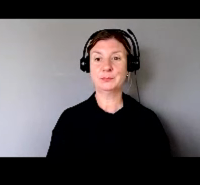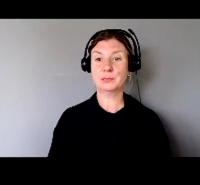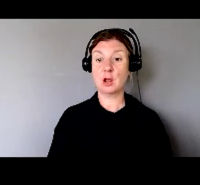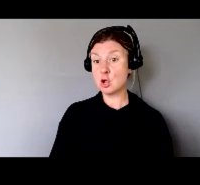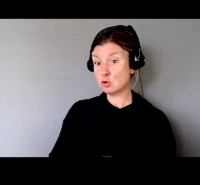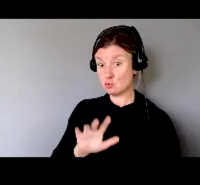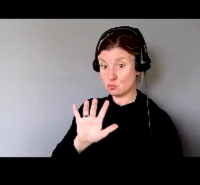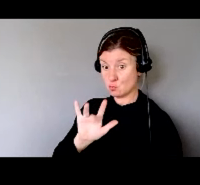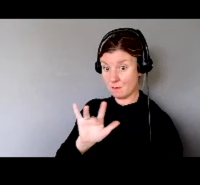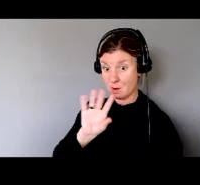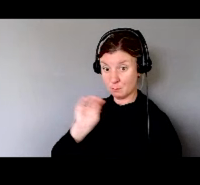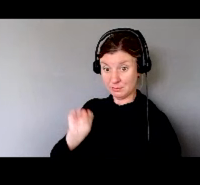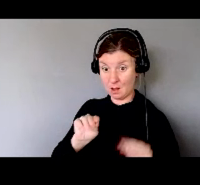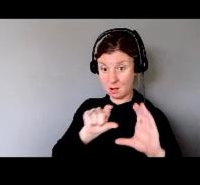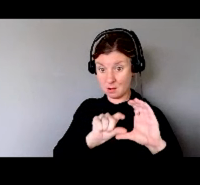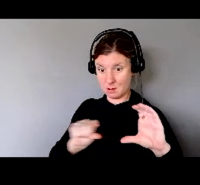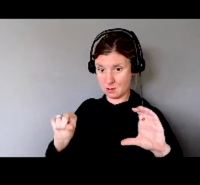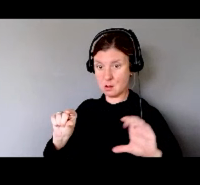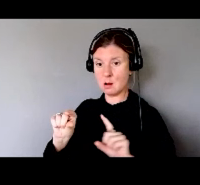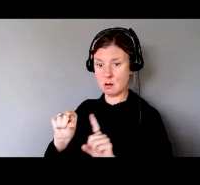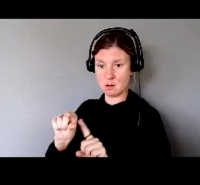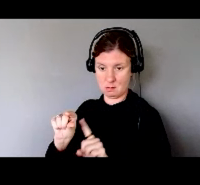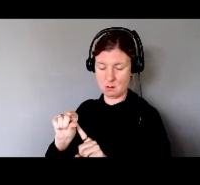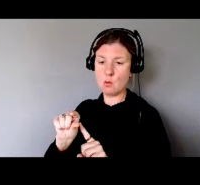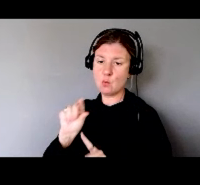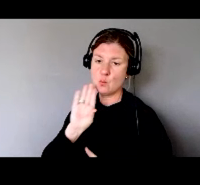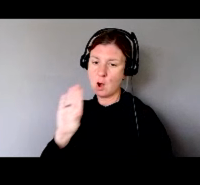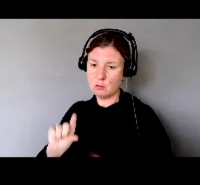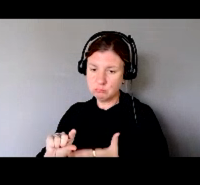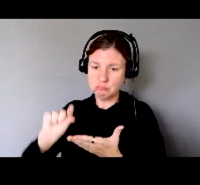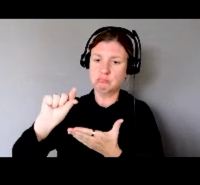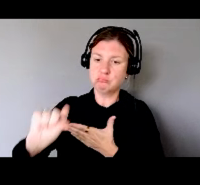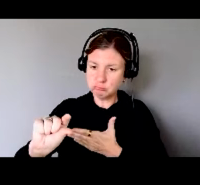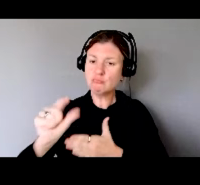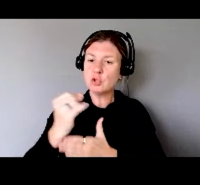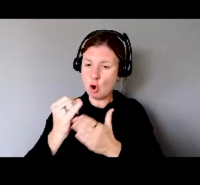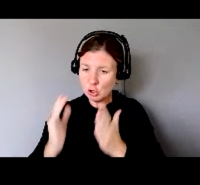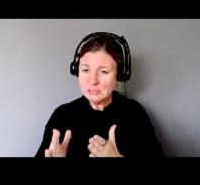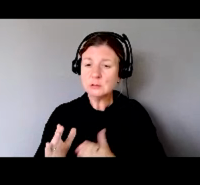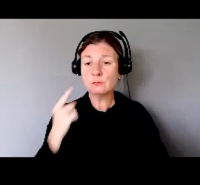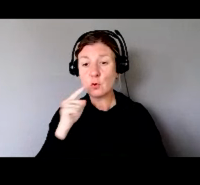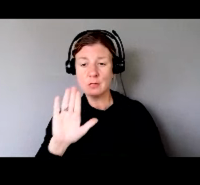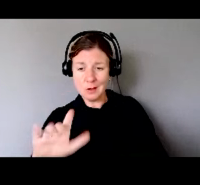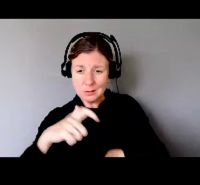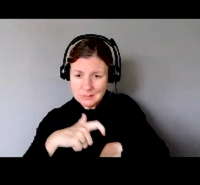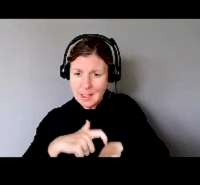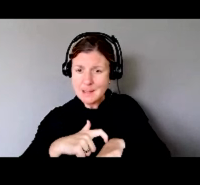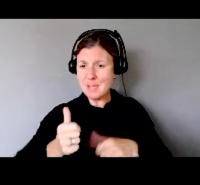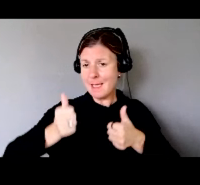25% of that budget going directly to the artist for their time, effort, and intellectual